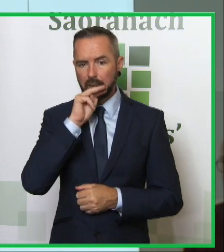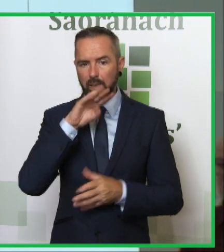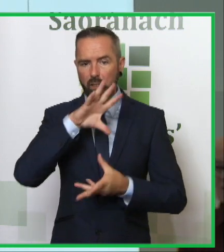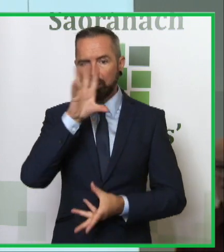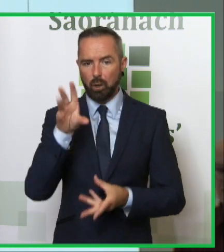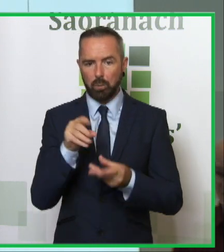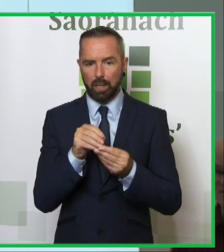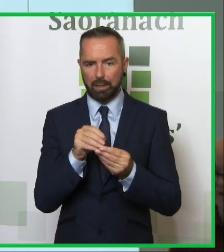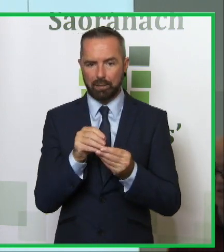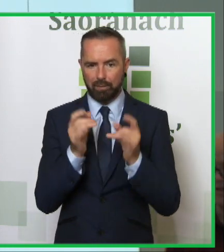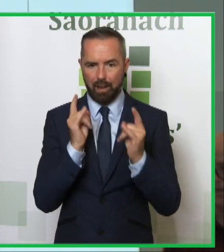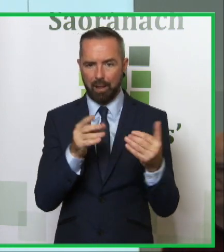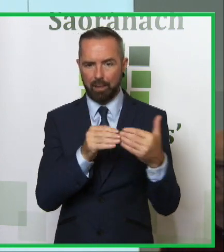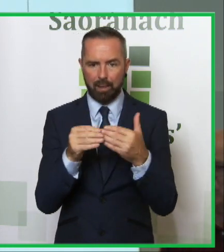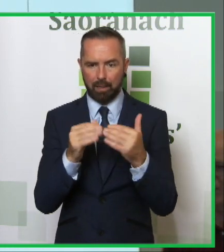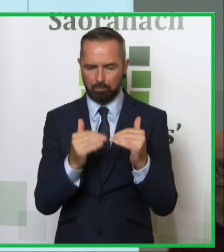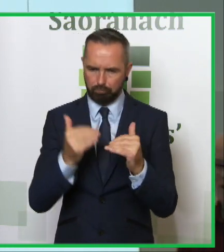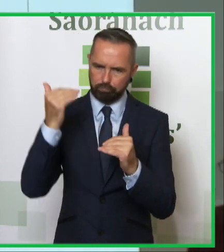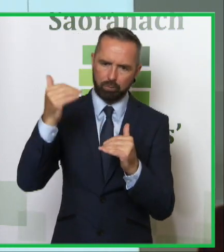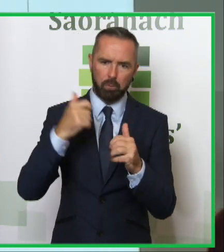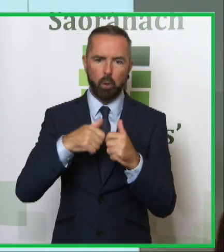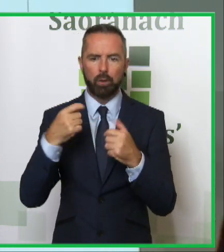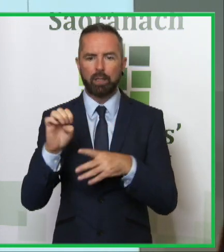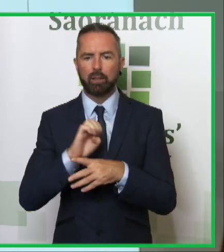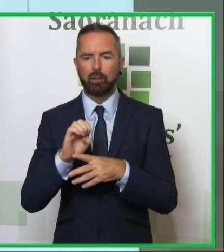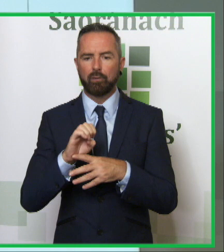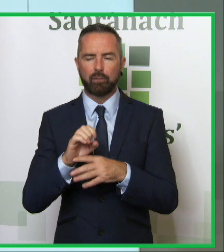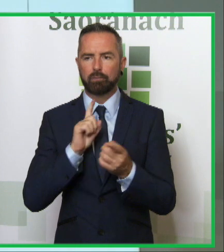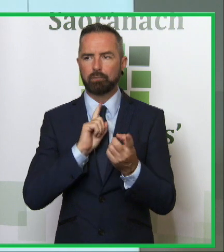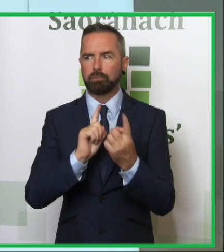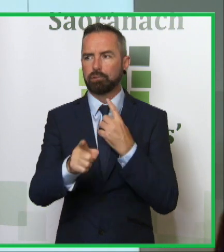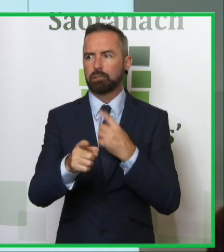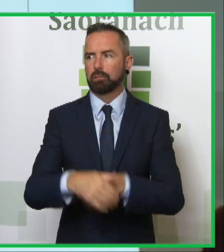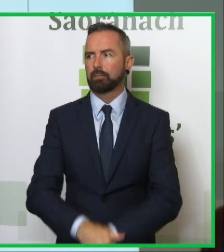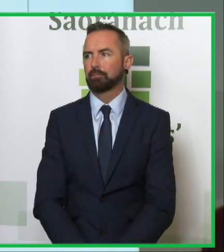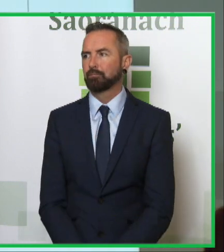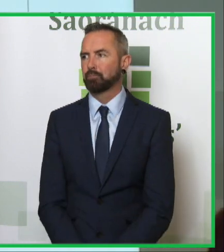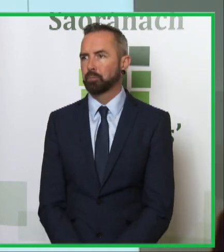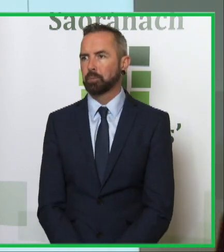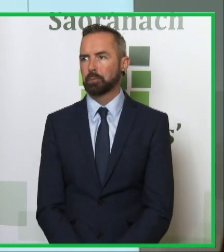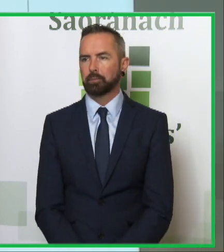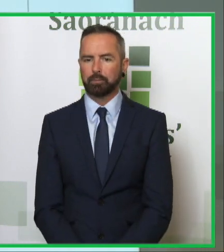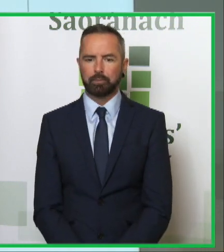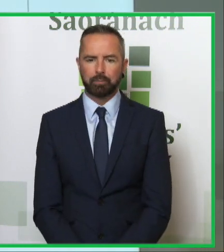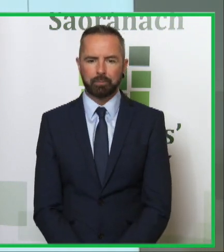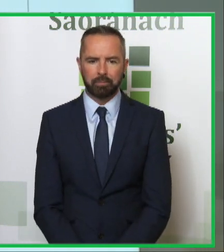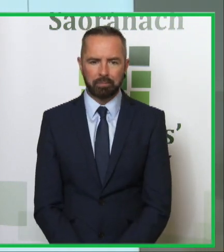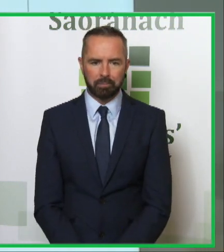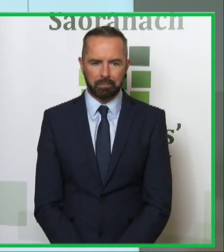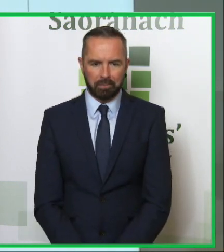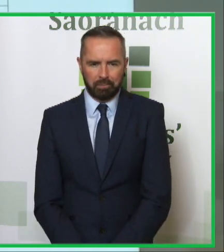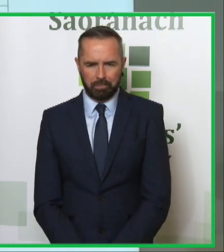health-led has easily at that stage exceeded the quota and is therefore the consensus option. And